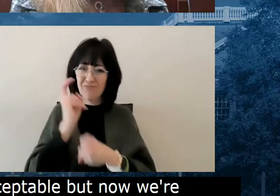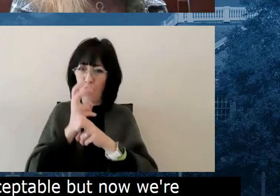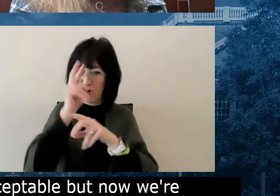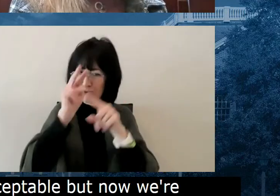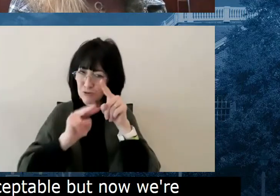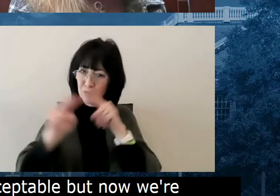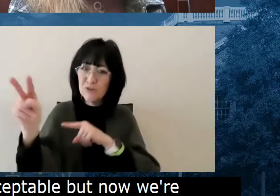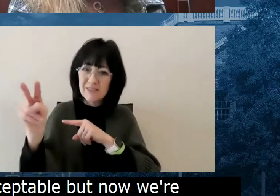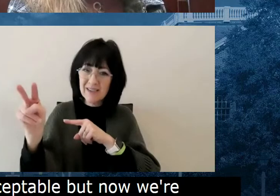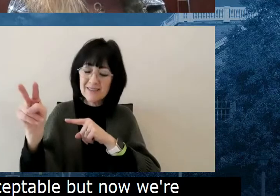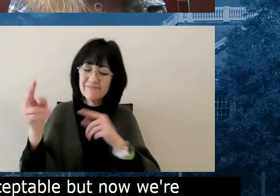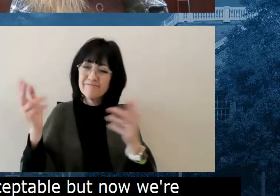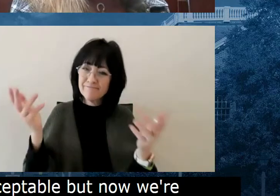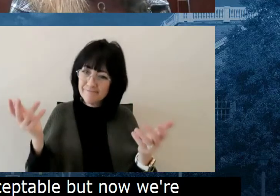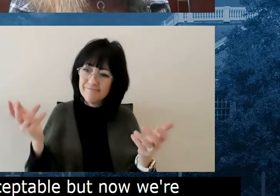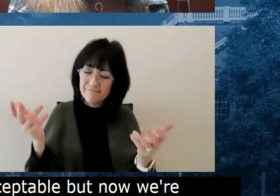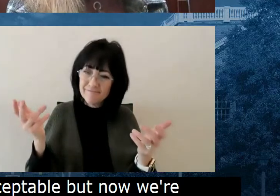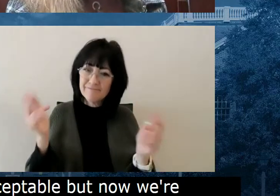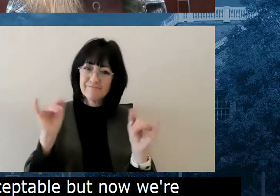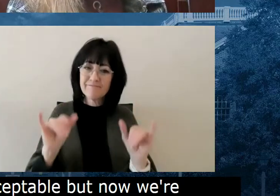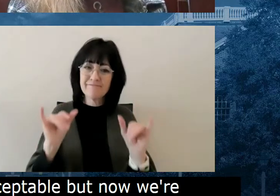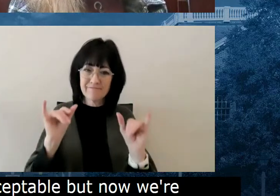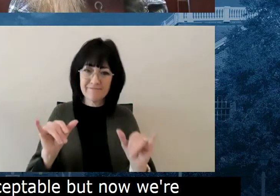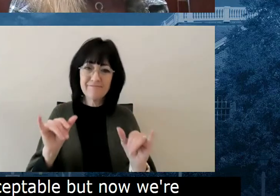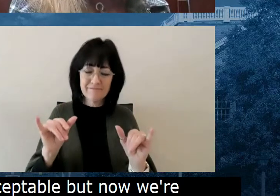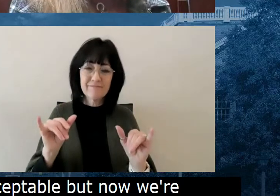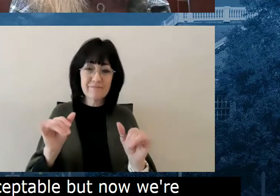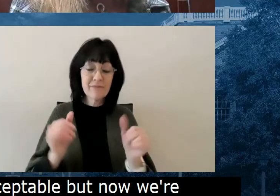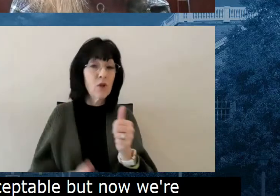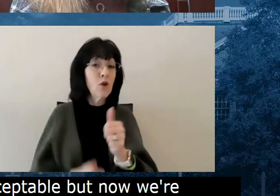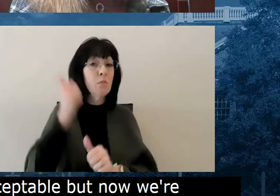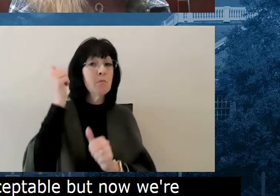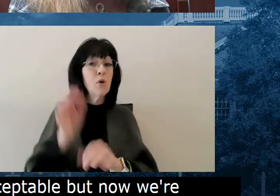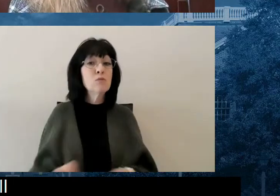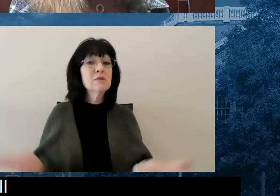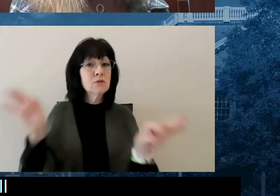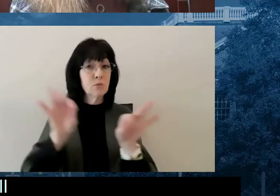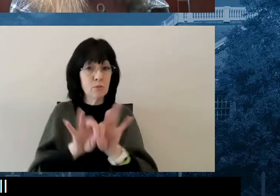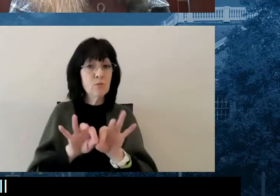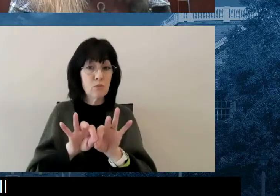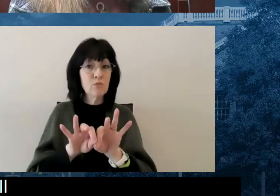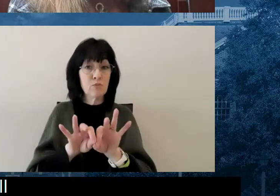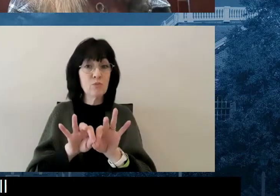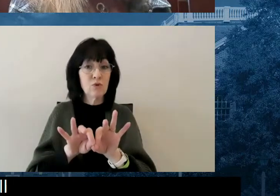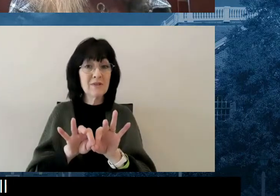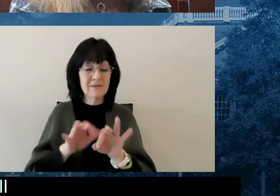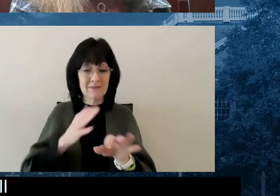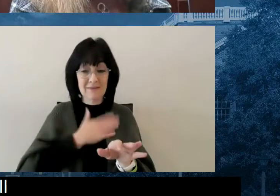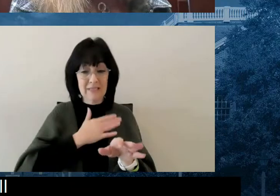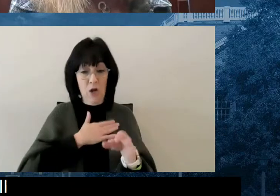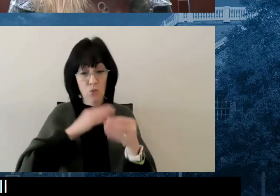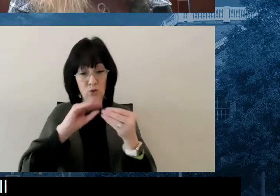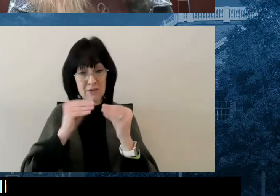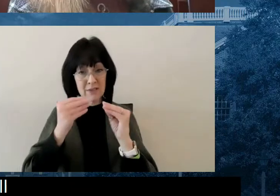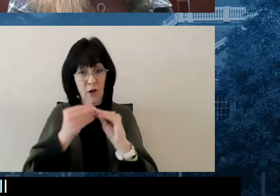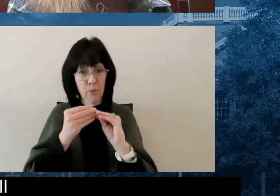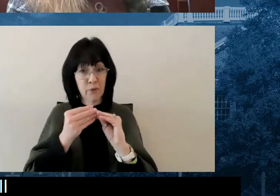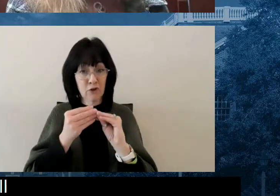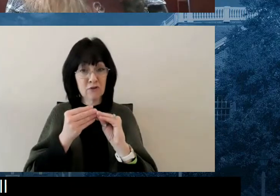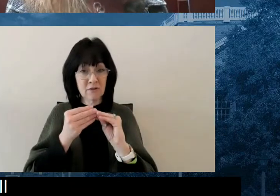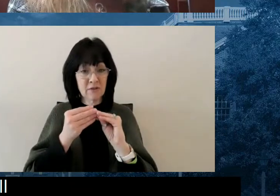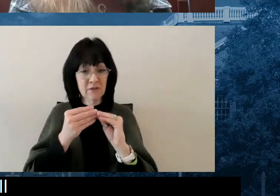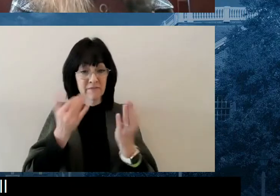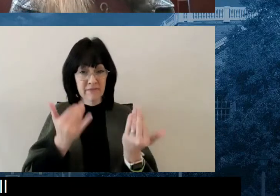and where we are with this is it's what's most important right now, especially when supply is